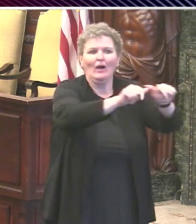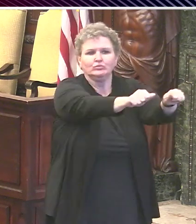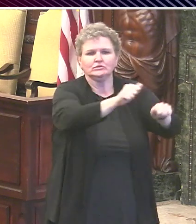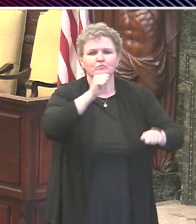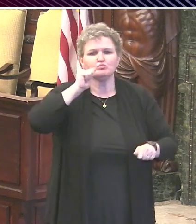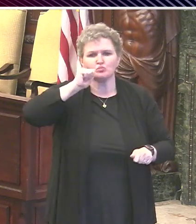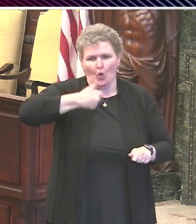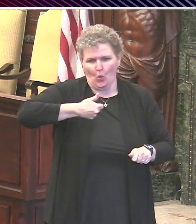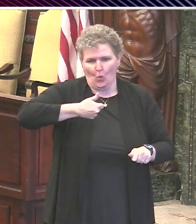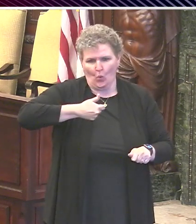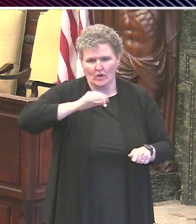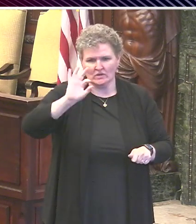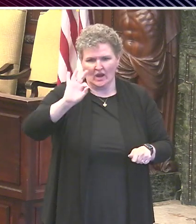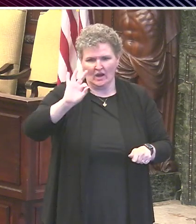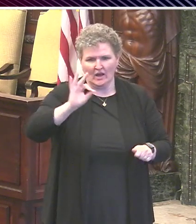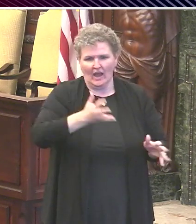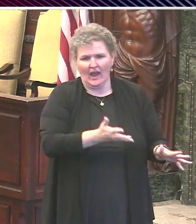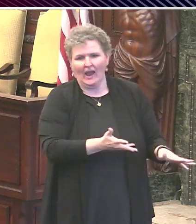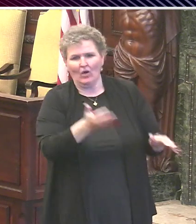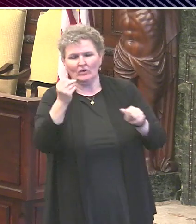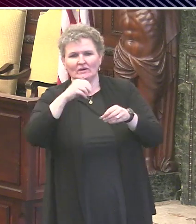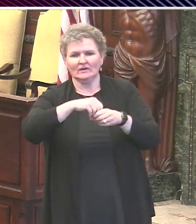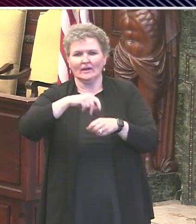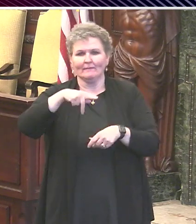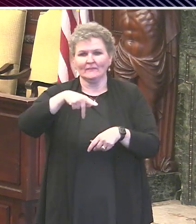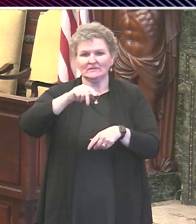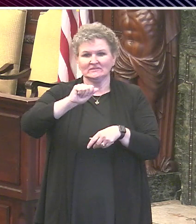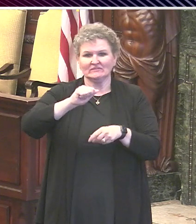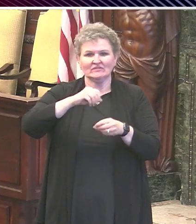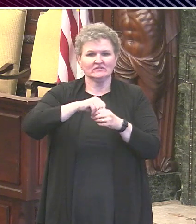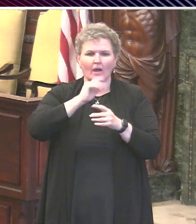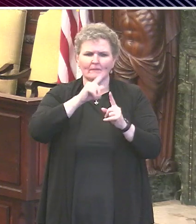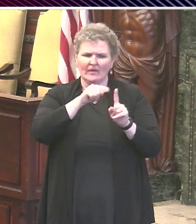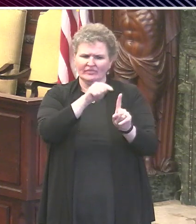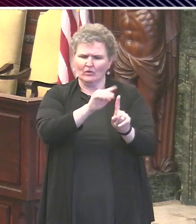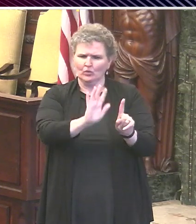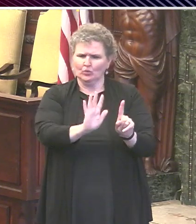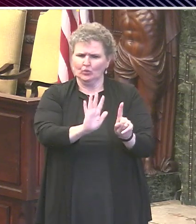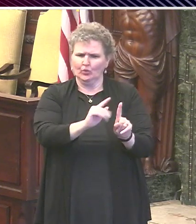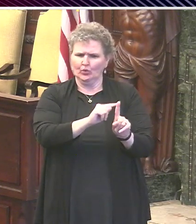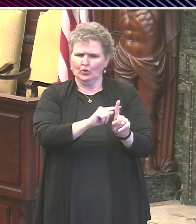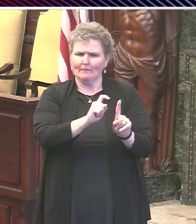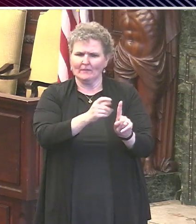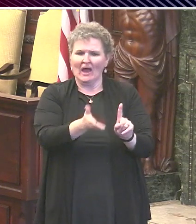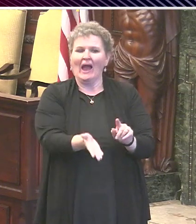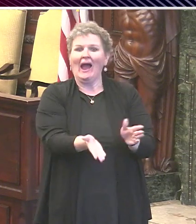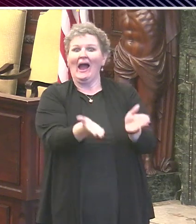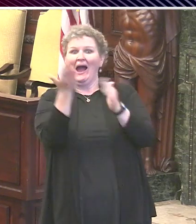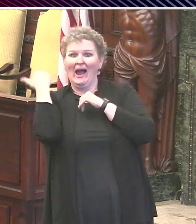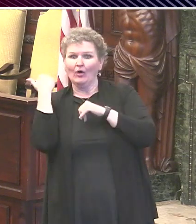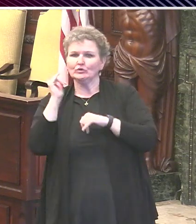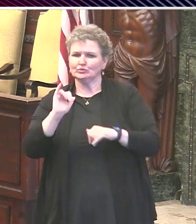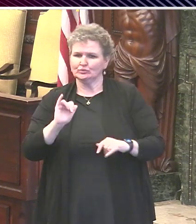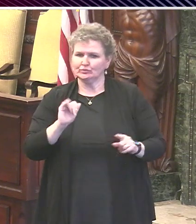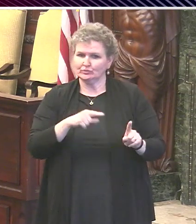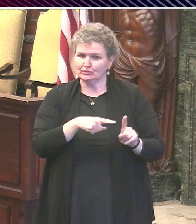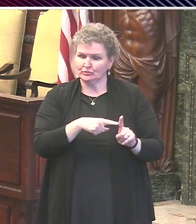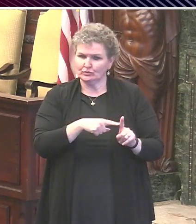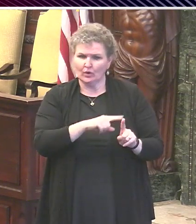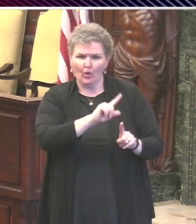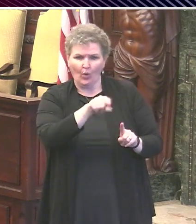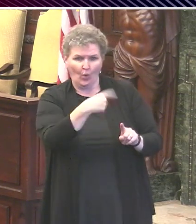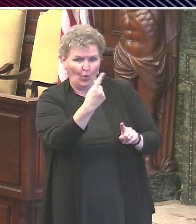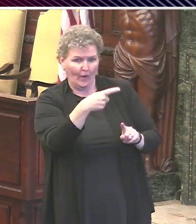the PHA encampment. Can somebody comment about whether they're going to be removed tomorrow? If so, how, et